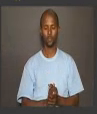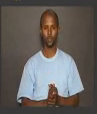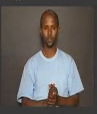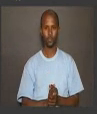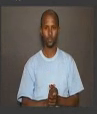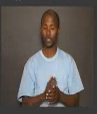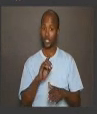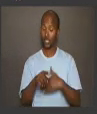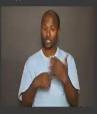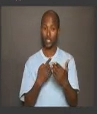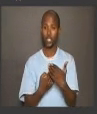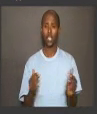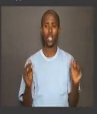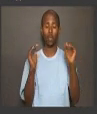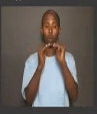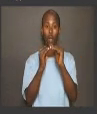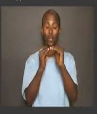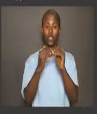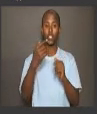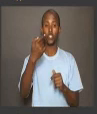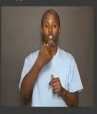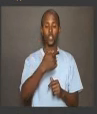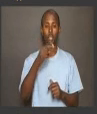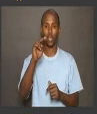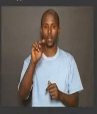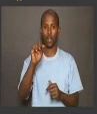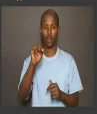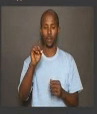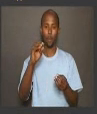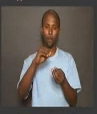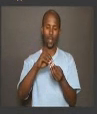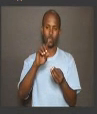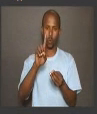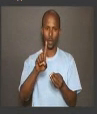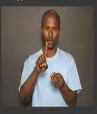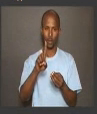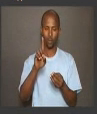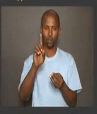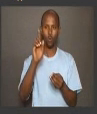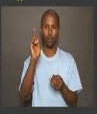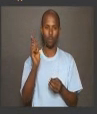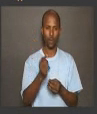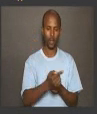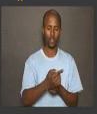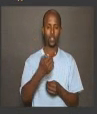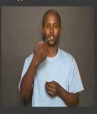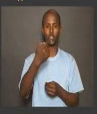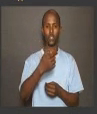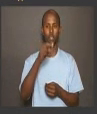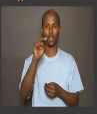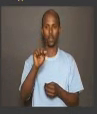This is equal to Gn plus 1 over